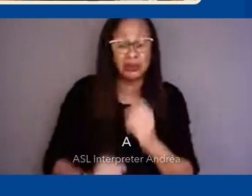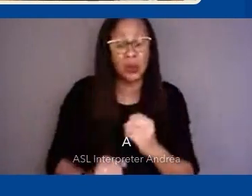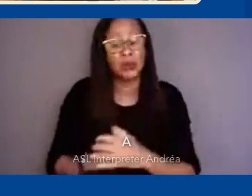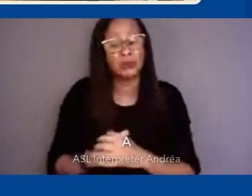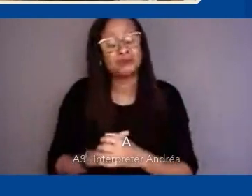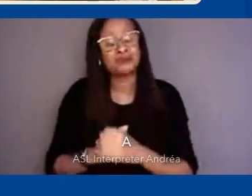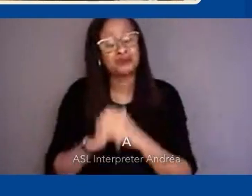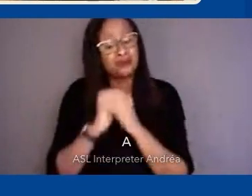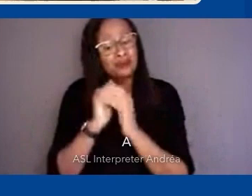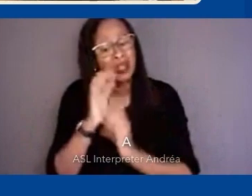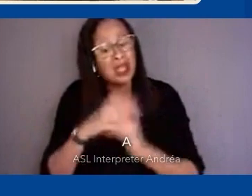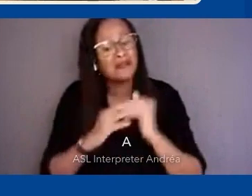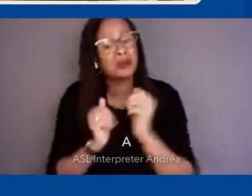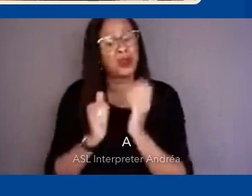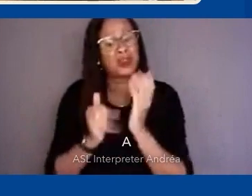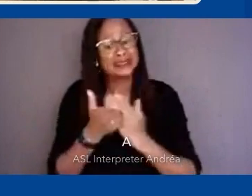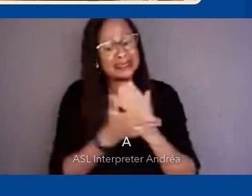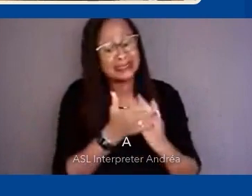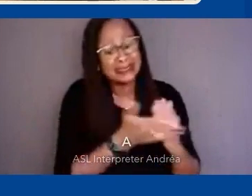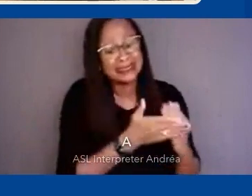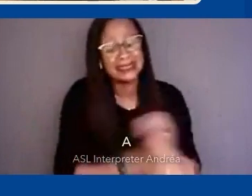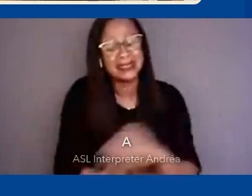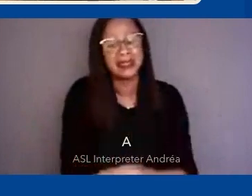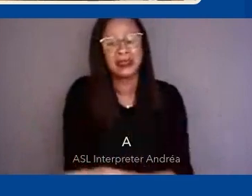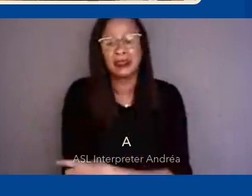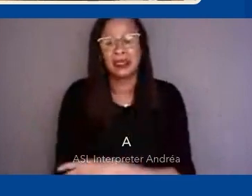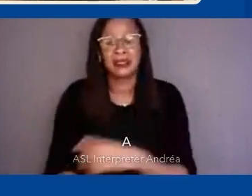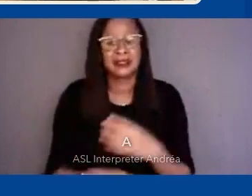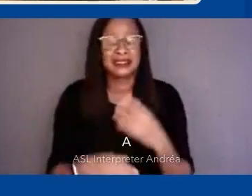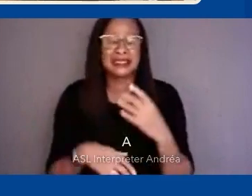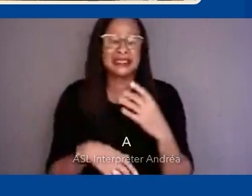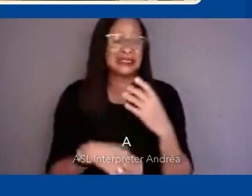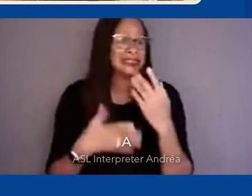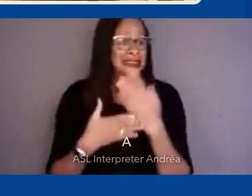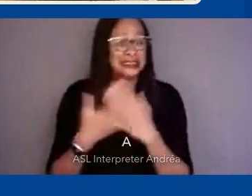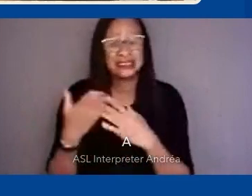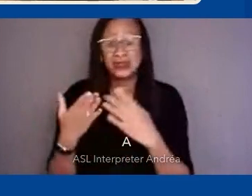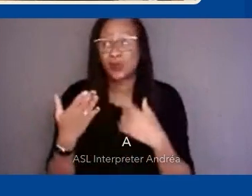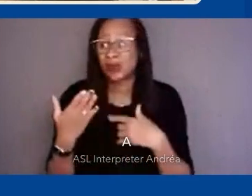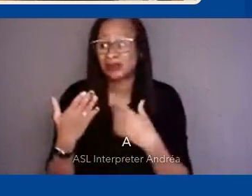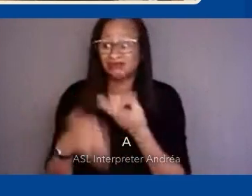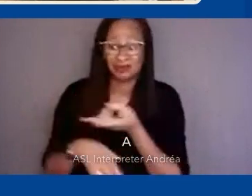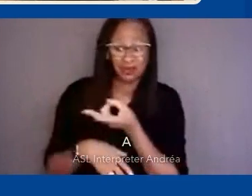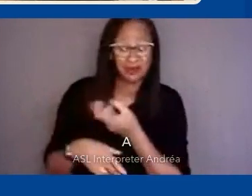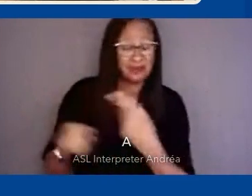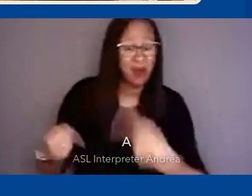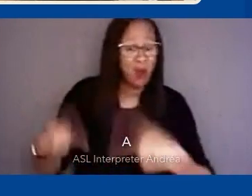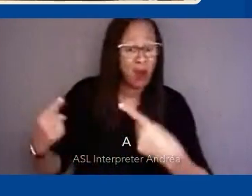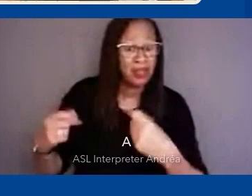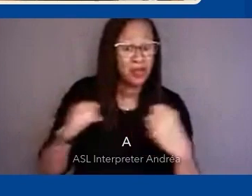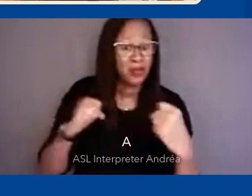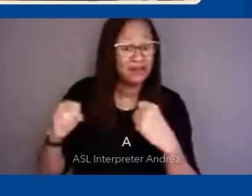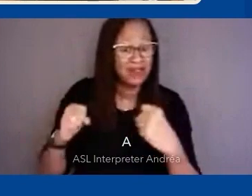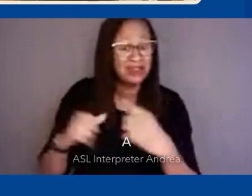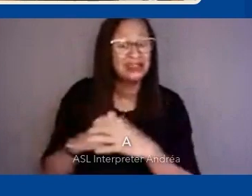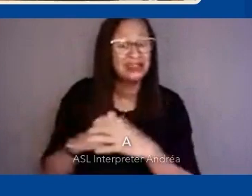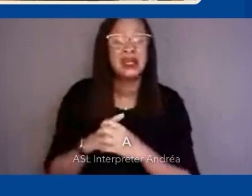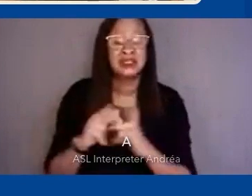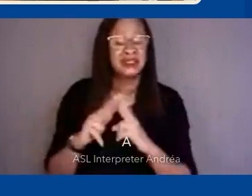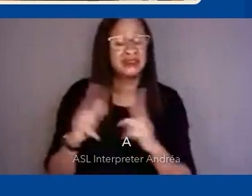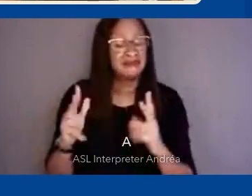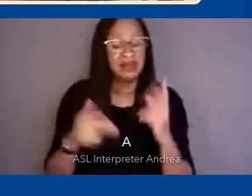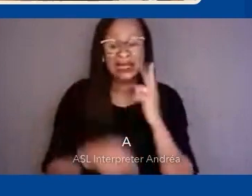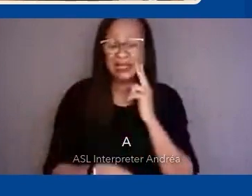comfortable with the scenes, and I mean, there's like scenes where they're fighting and arguing, and it's very intimate. But I think just carrying